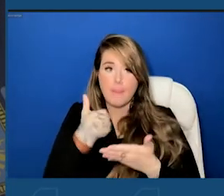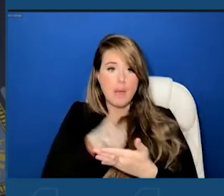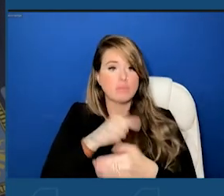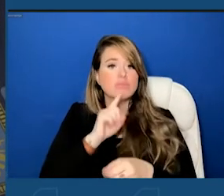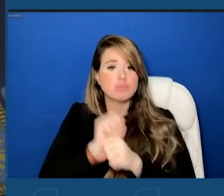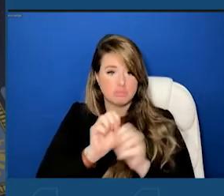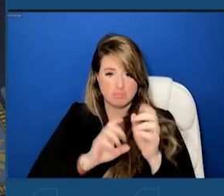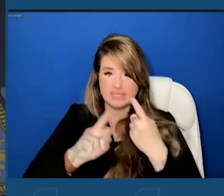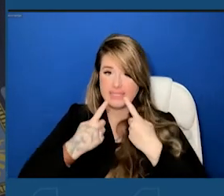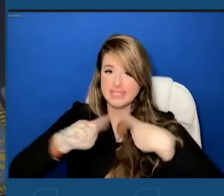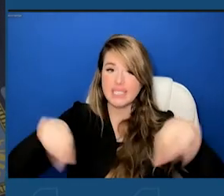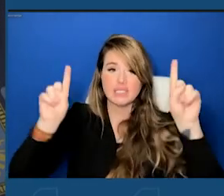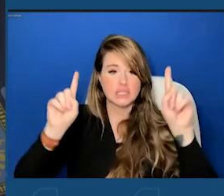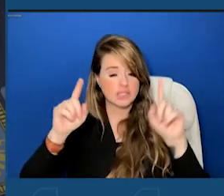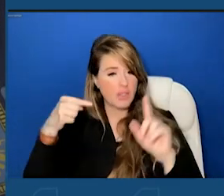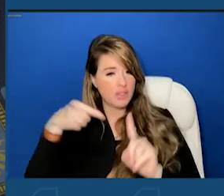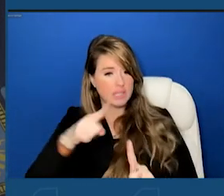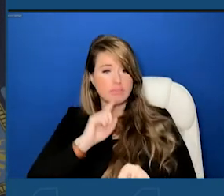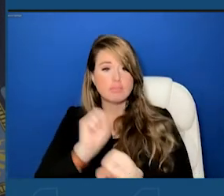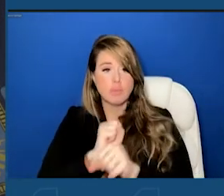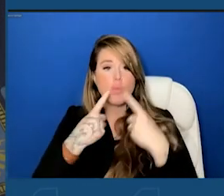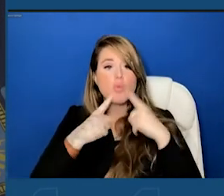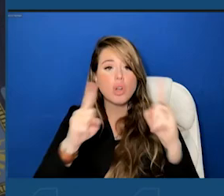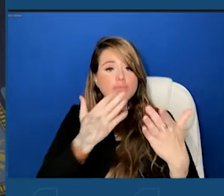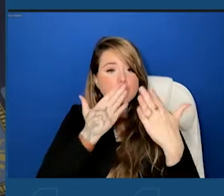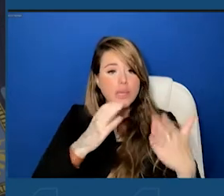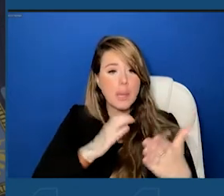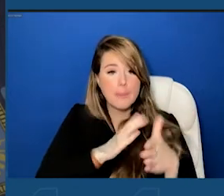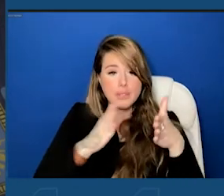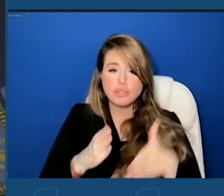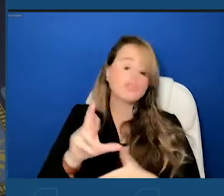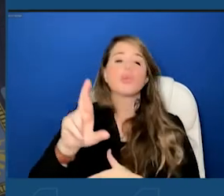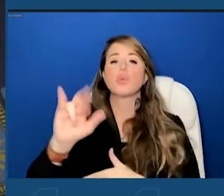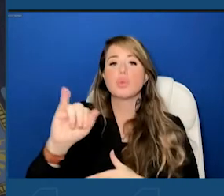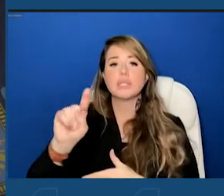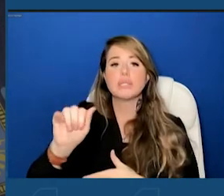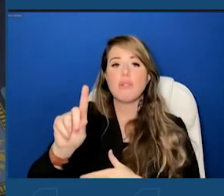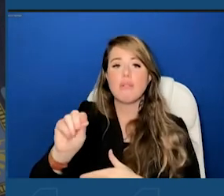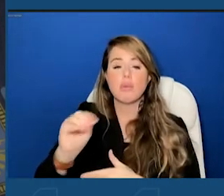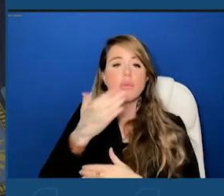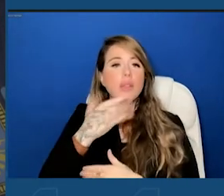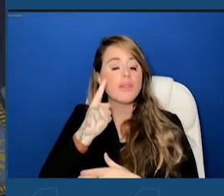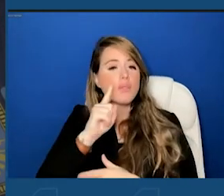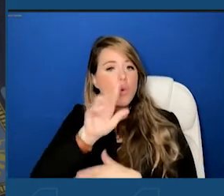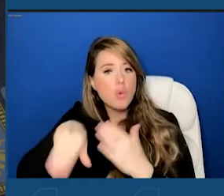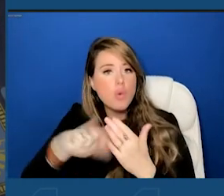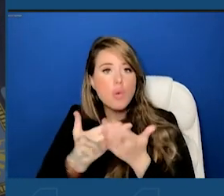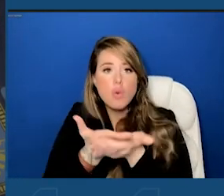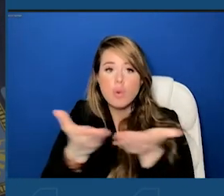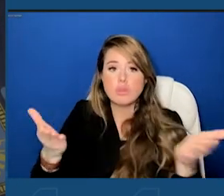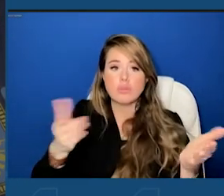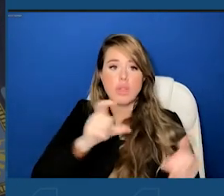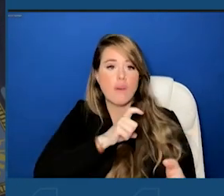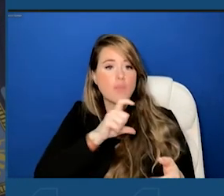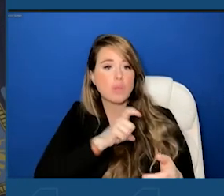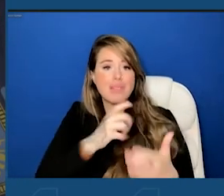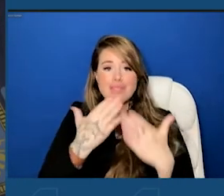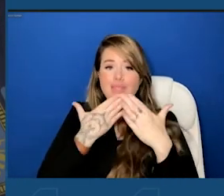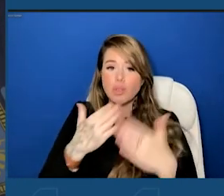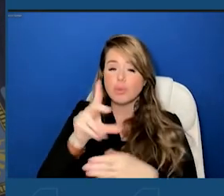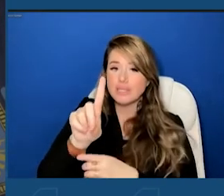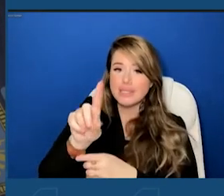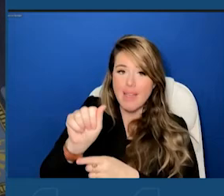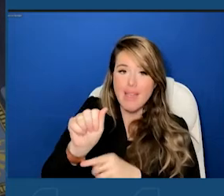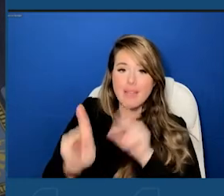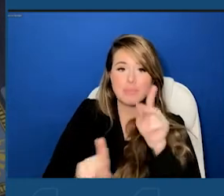works. And so, Commissioner Rosado, thank you so much for your leadership here. Thank you to all of the law enforcement, the district attorneys who are in this